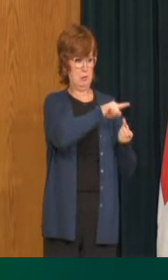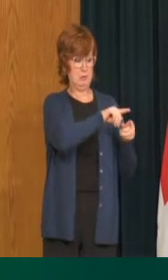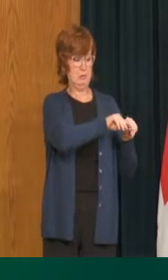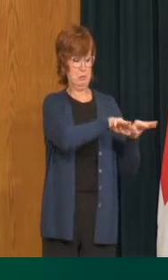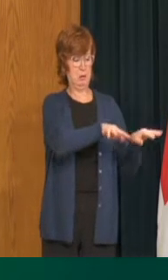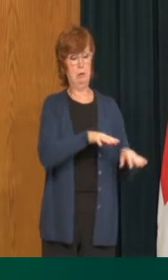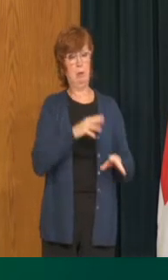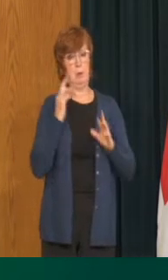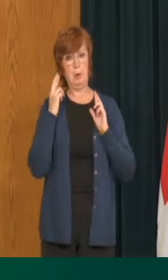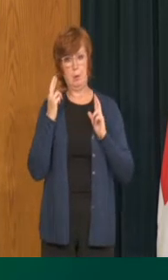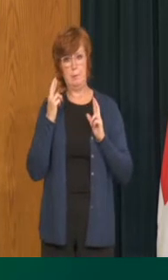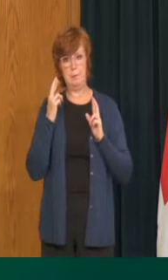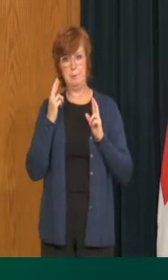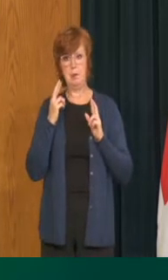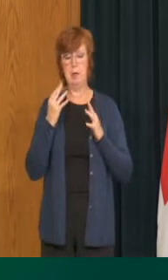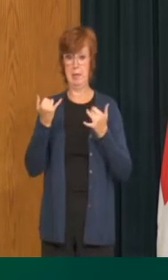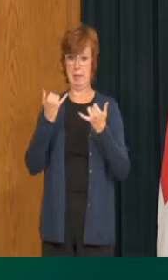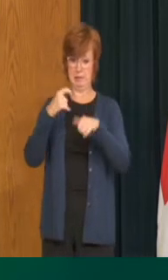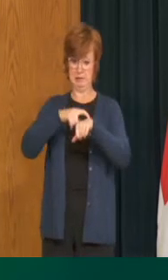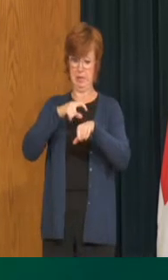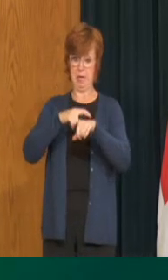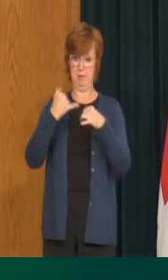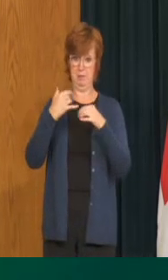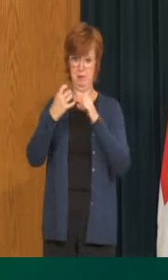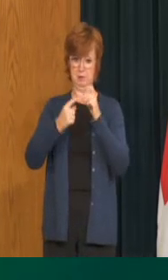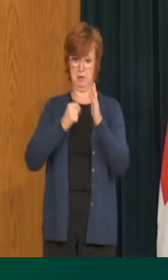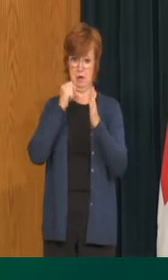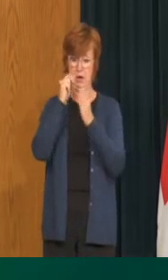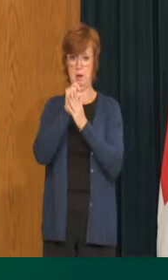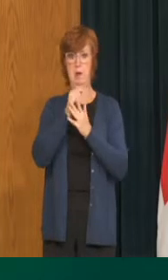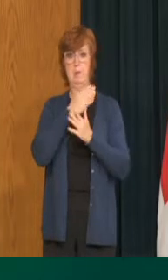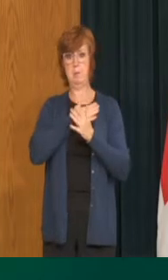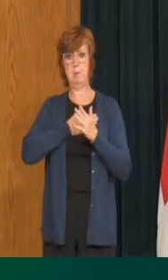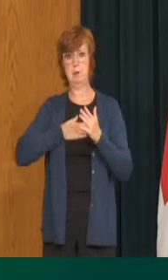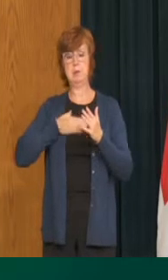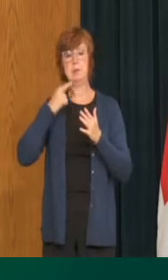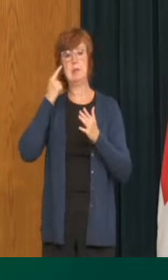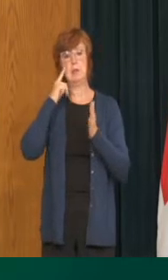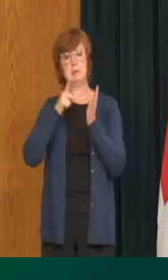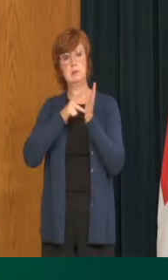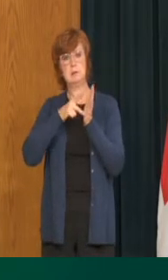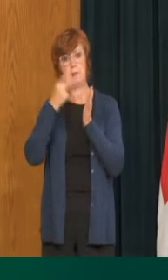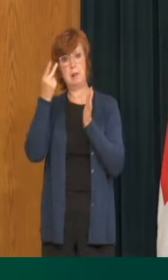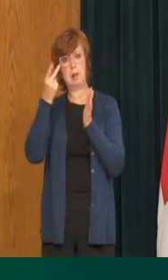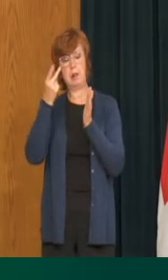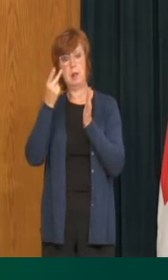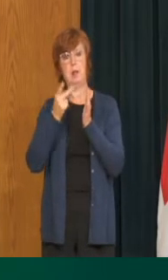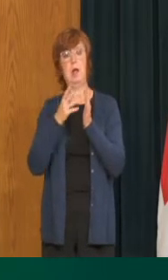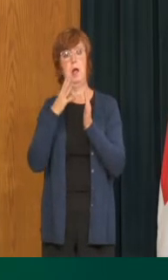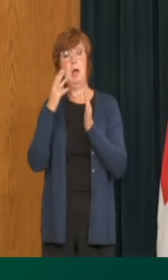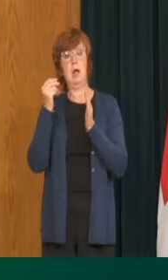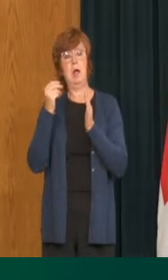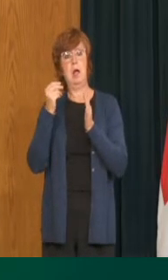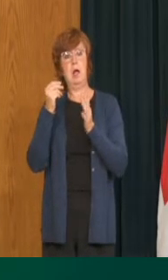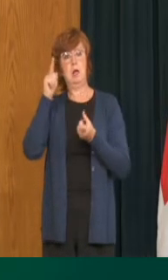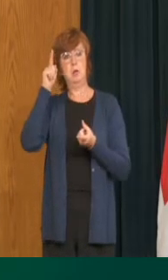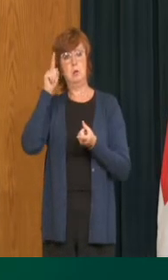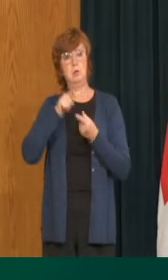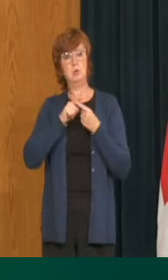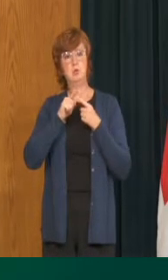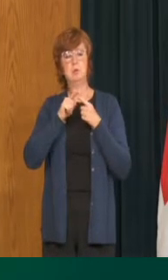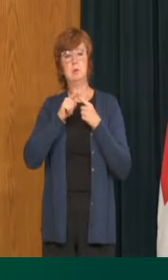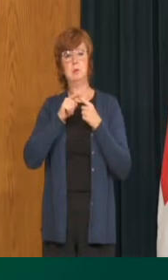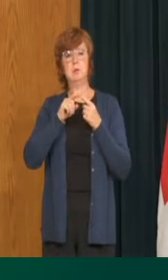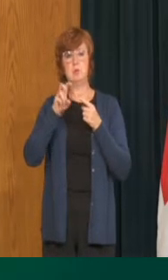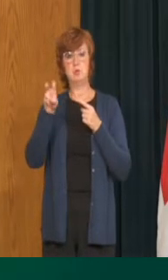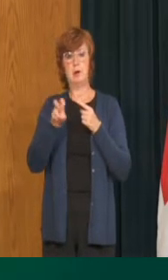time, what we are just cautioning the people of this province is to think twice before you are doing any unnecessary travel outside of the province. And